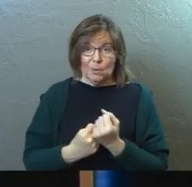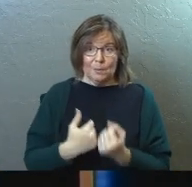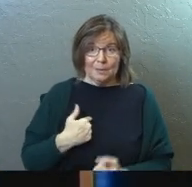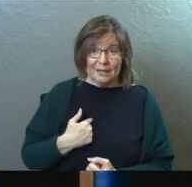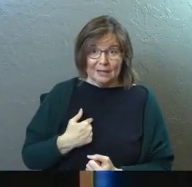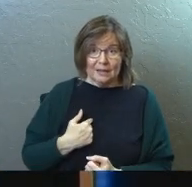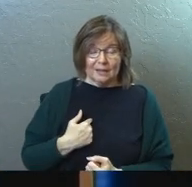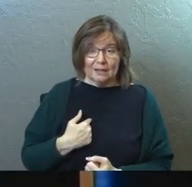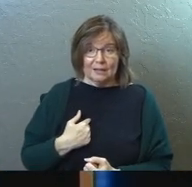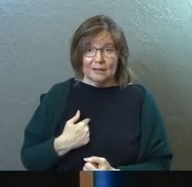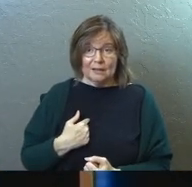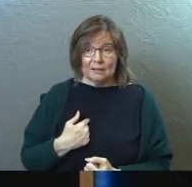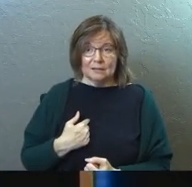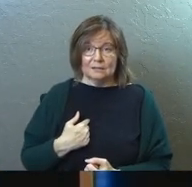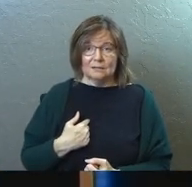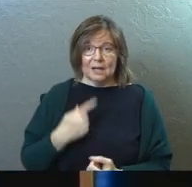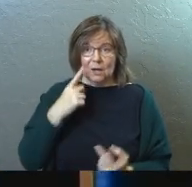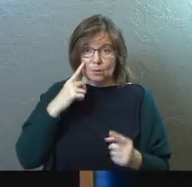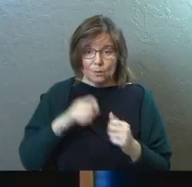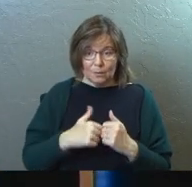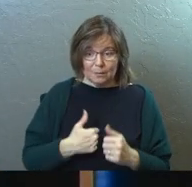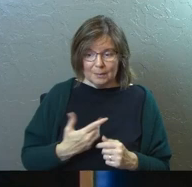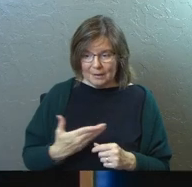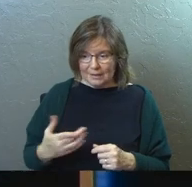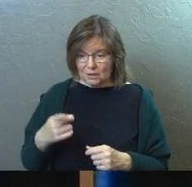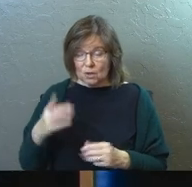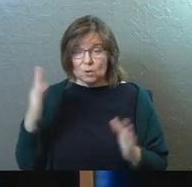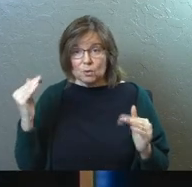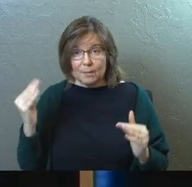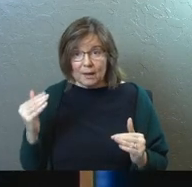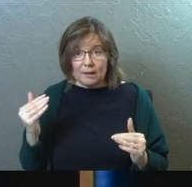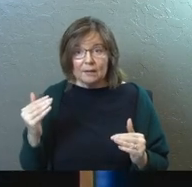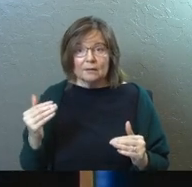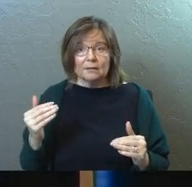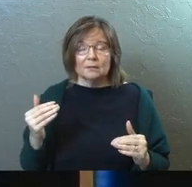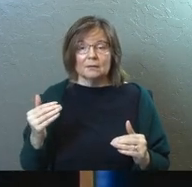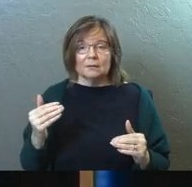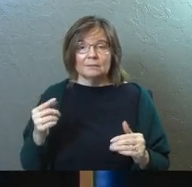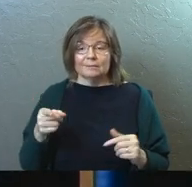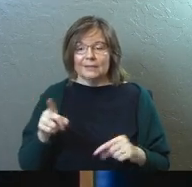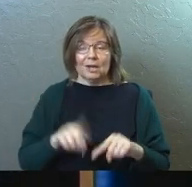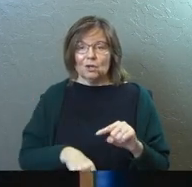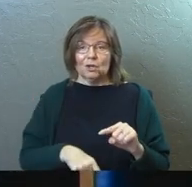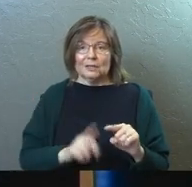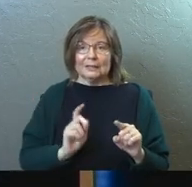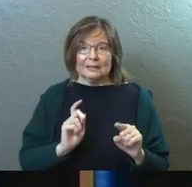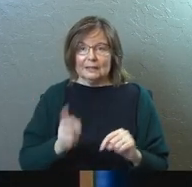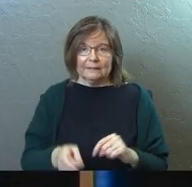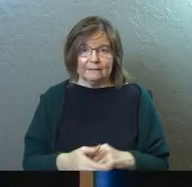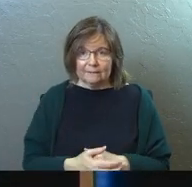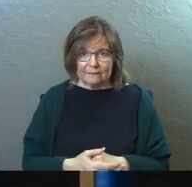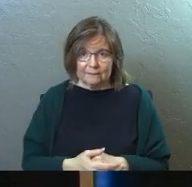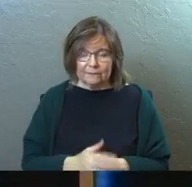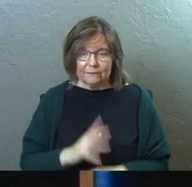me. And that thing that you expected, they couldn't deliver.